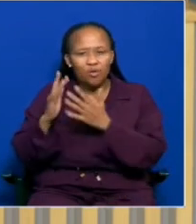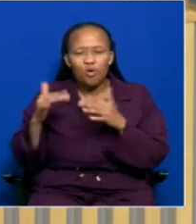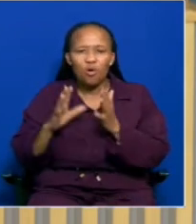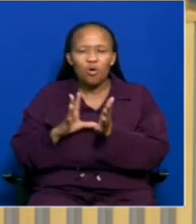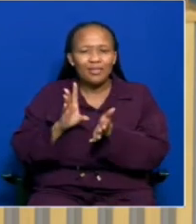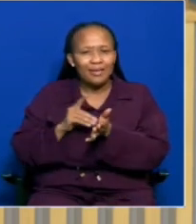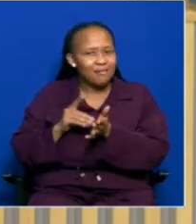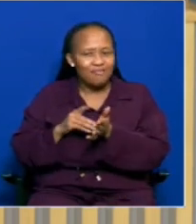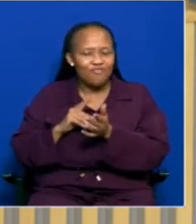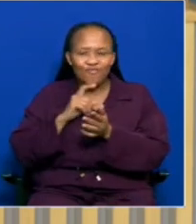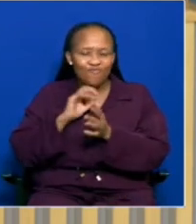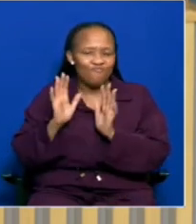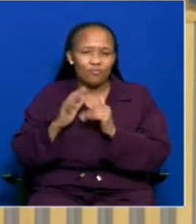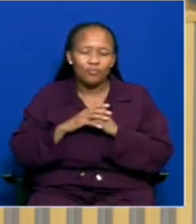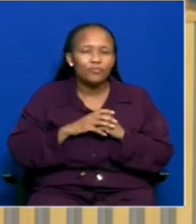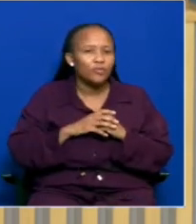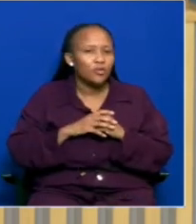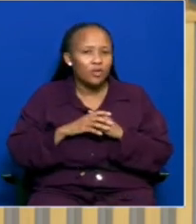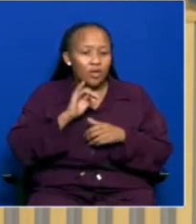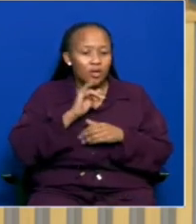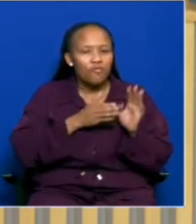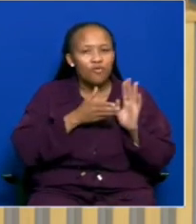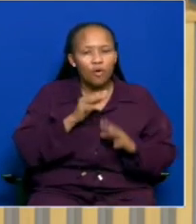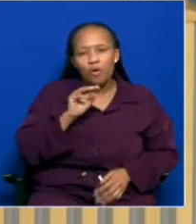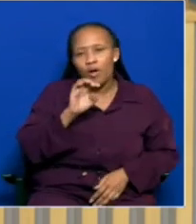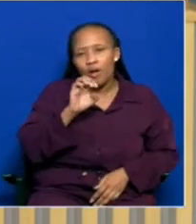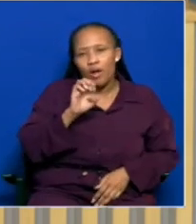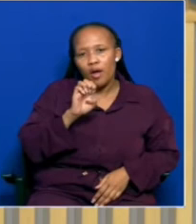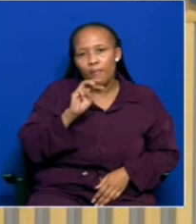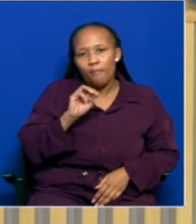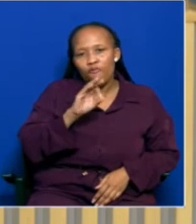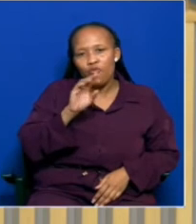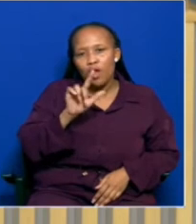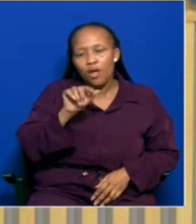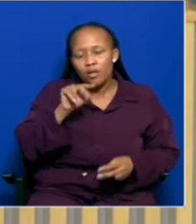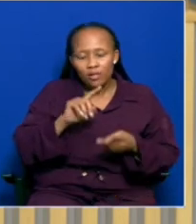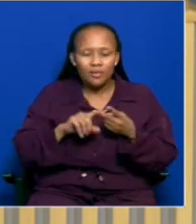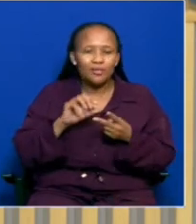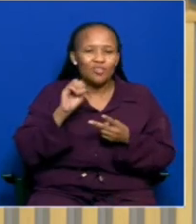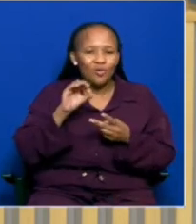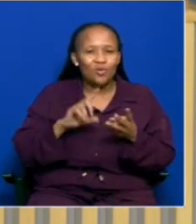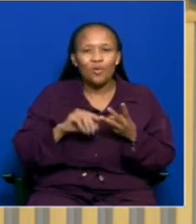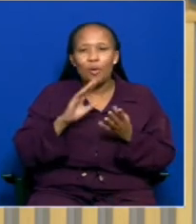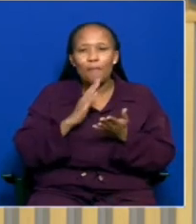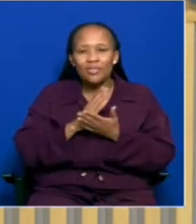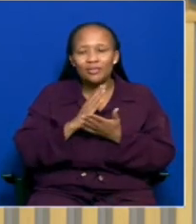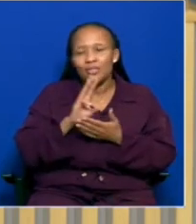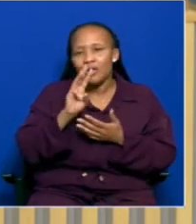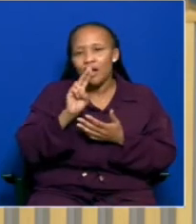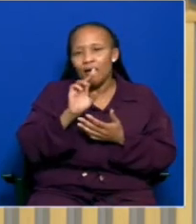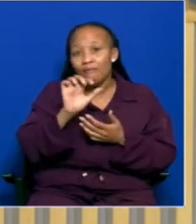to Mfuleni or Midval or Soweto, where would you, not other members, you, Julius